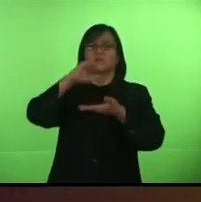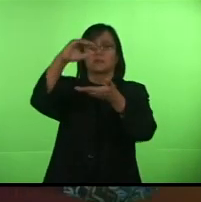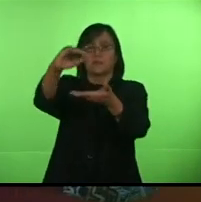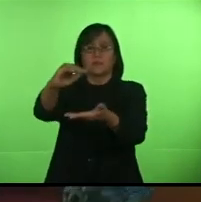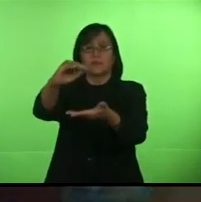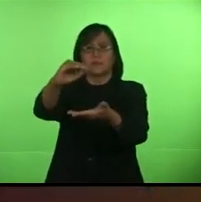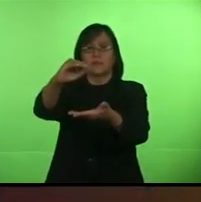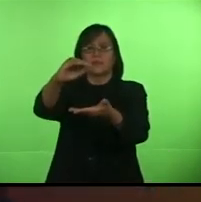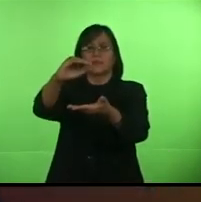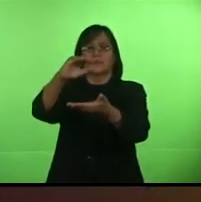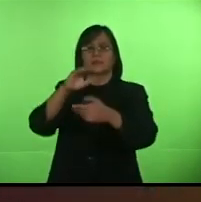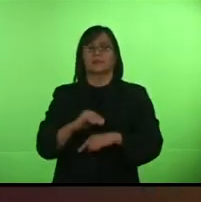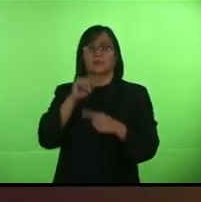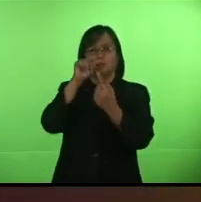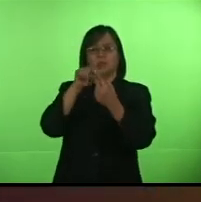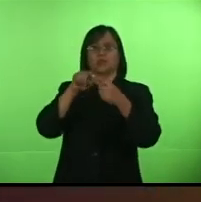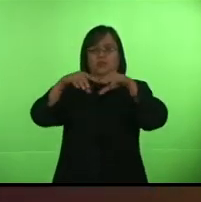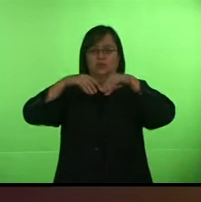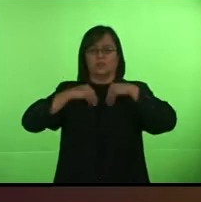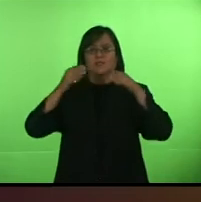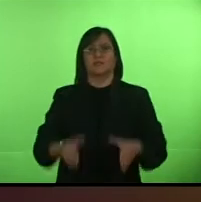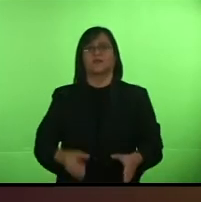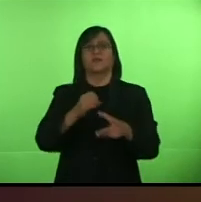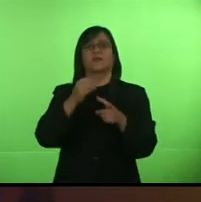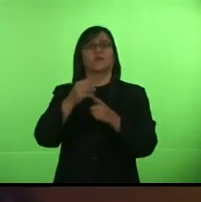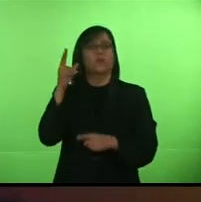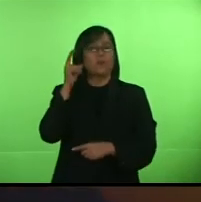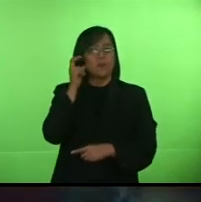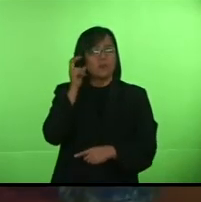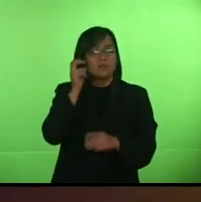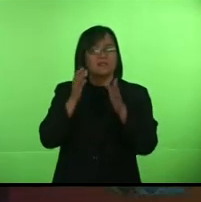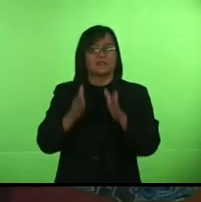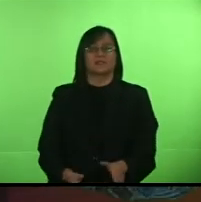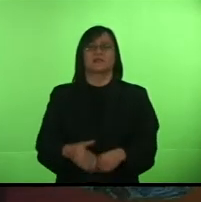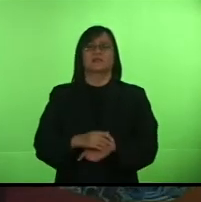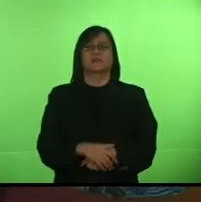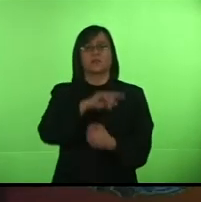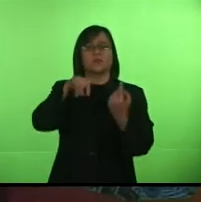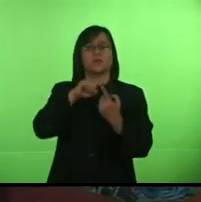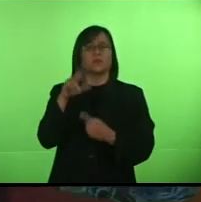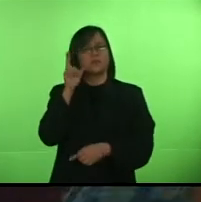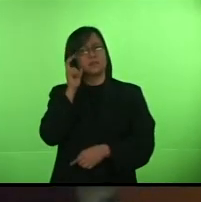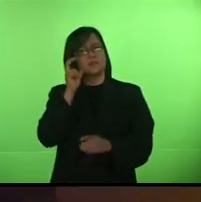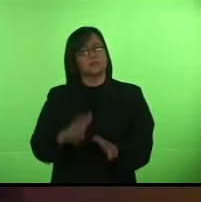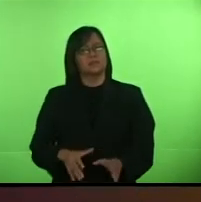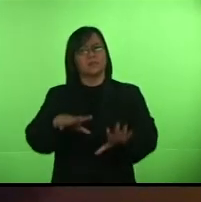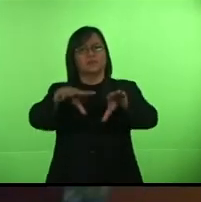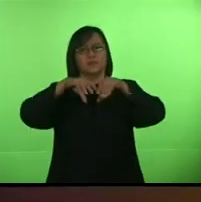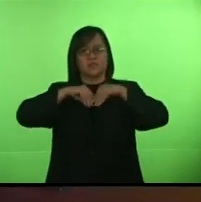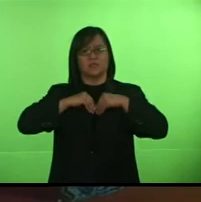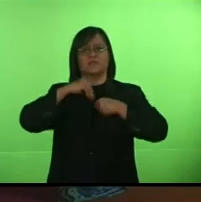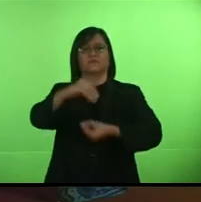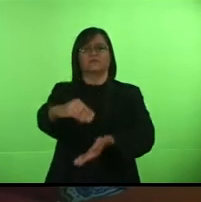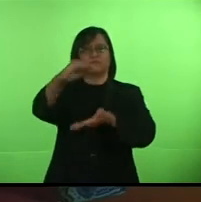the receiver. The receiver is also called the listener. All right? So, when the listener or